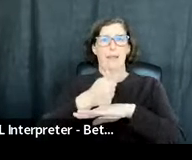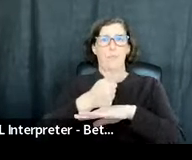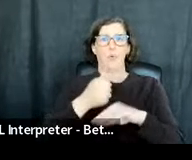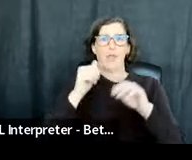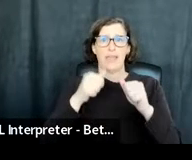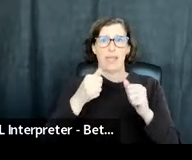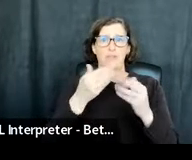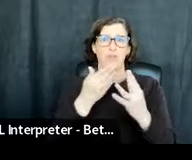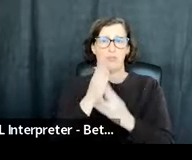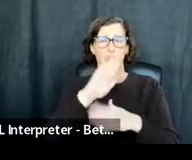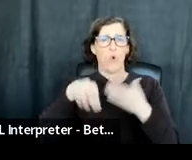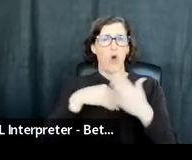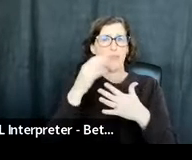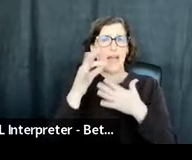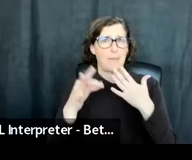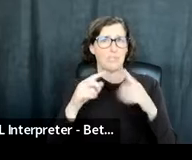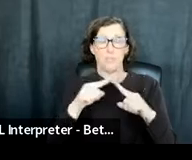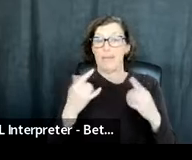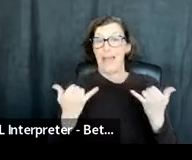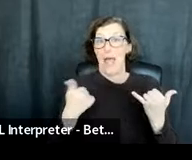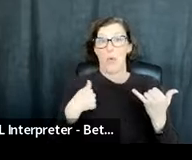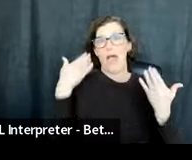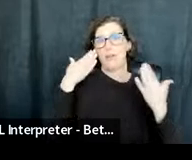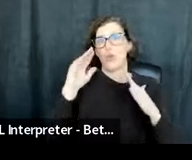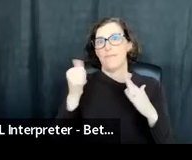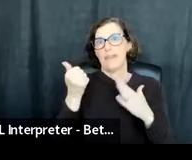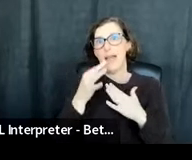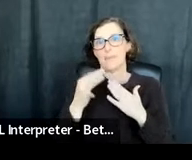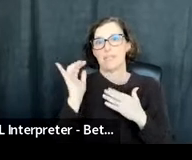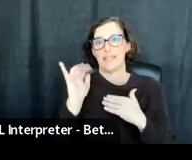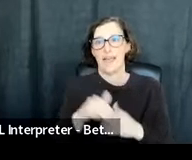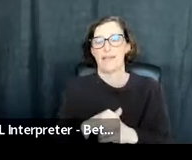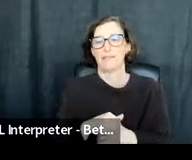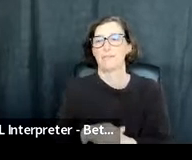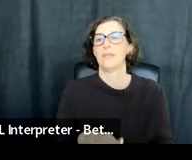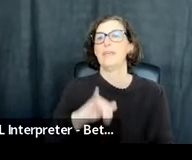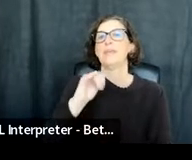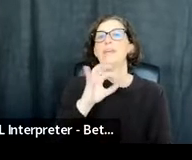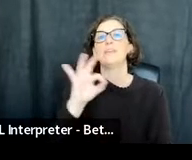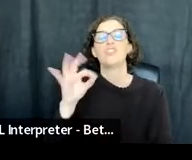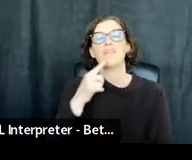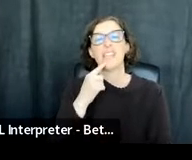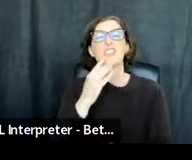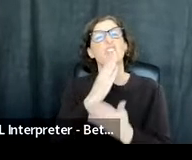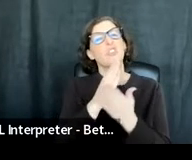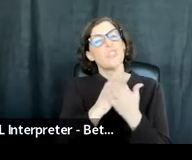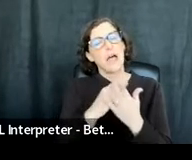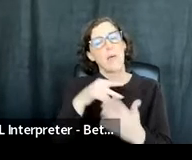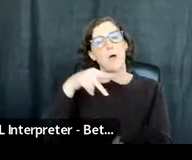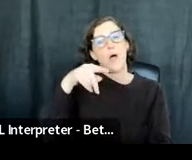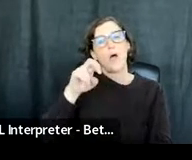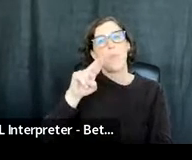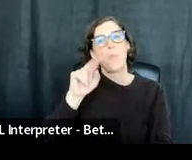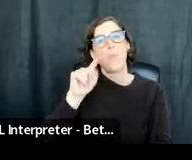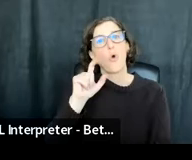through all of the options, but I don't know of any. There are some pretty robust portals and wizards that some